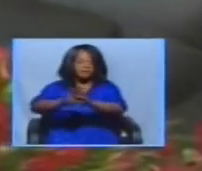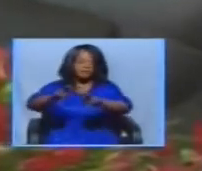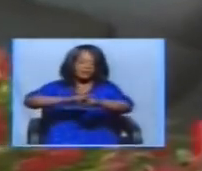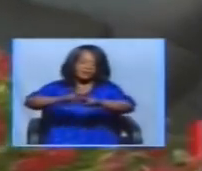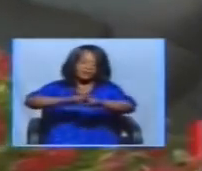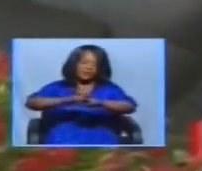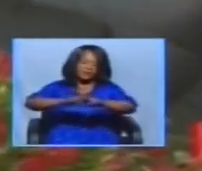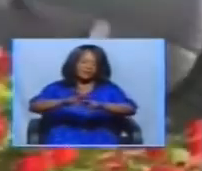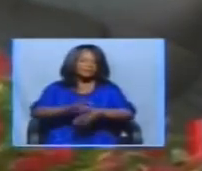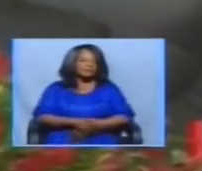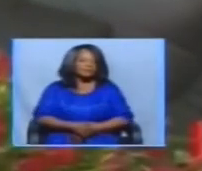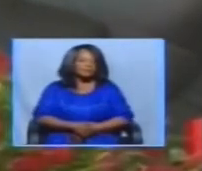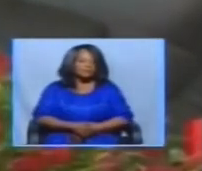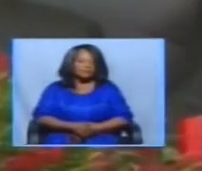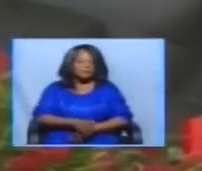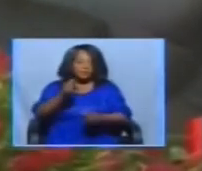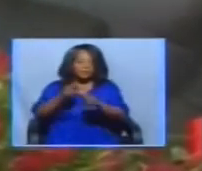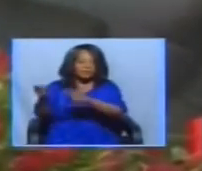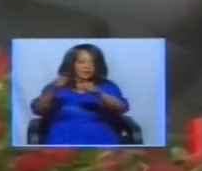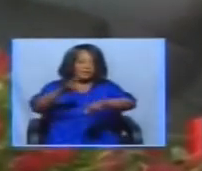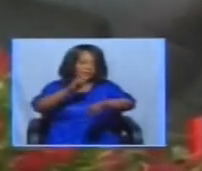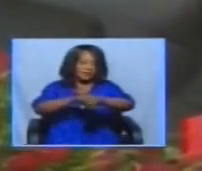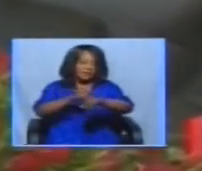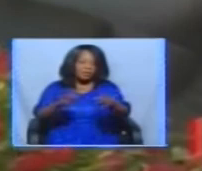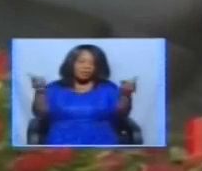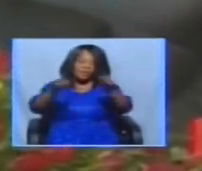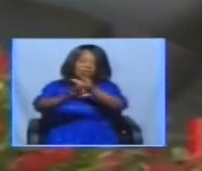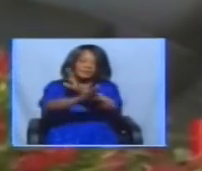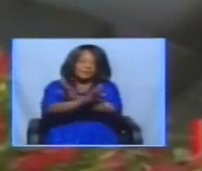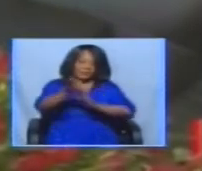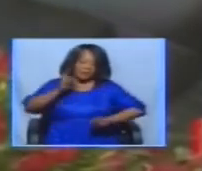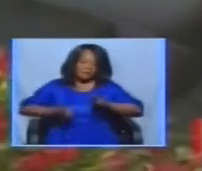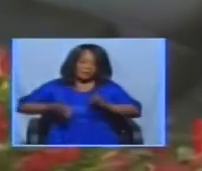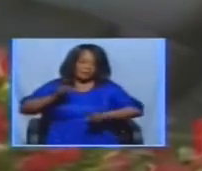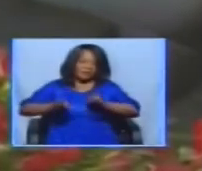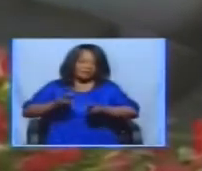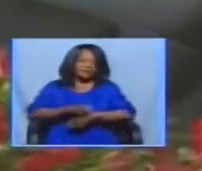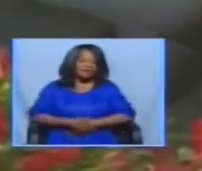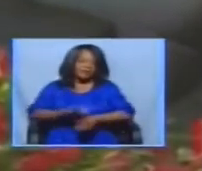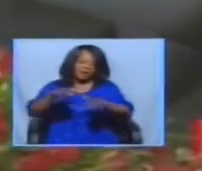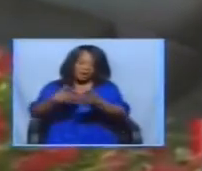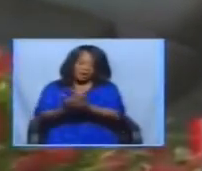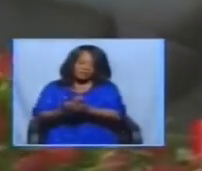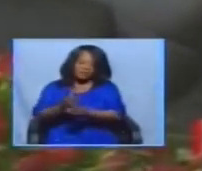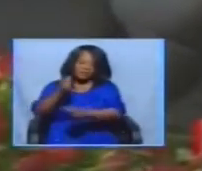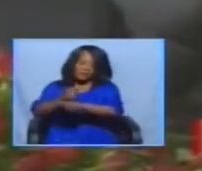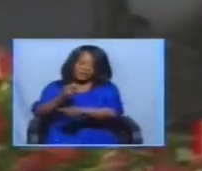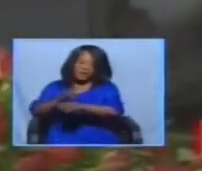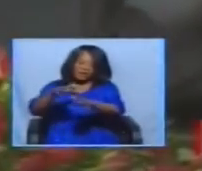Railway, which came at a time when Zambia badly needed a way out to the sea.